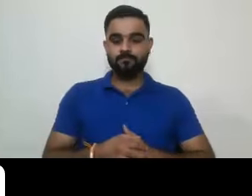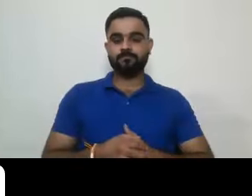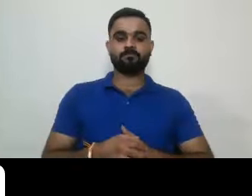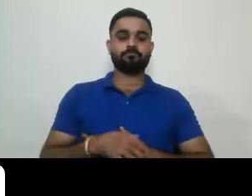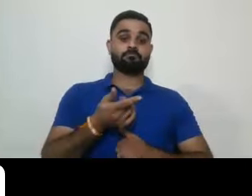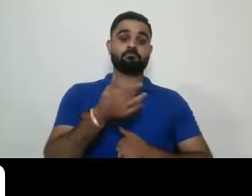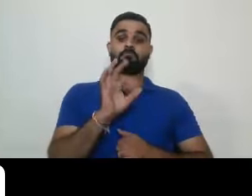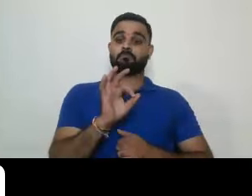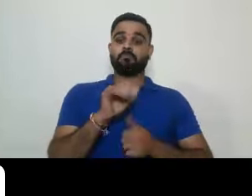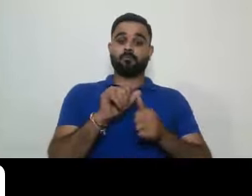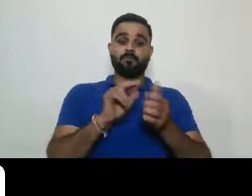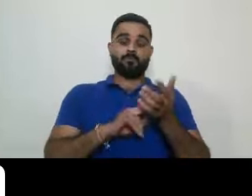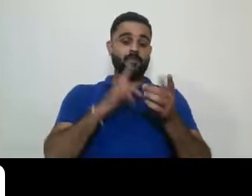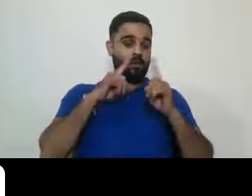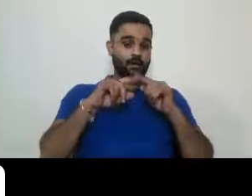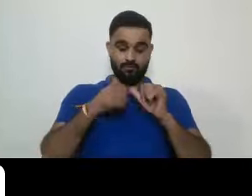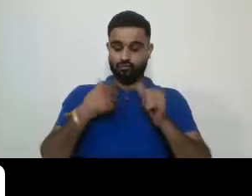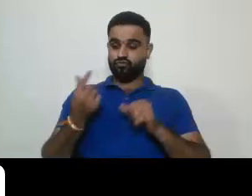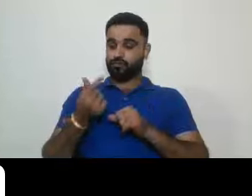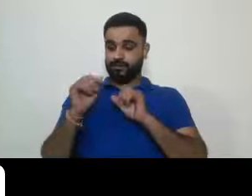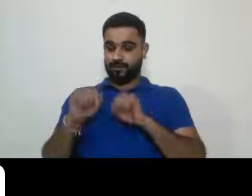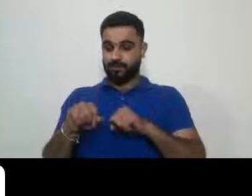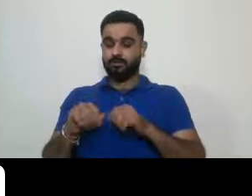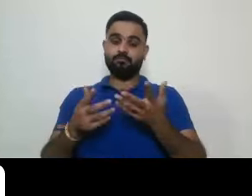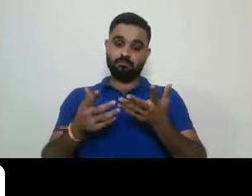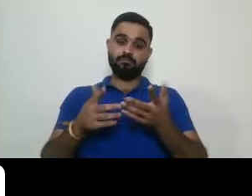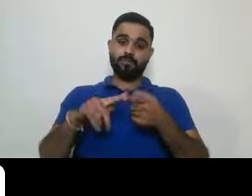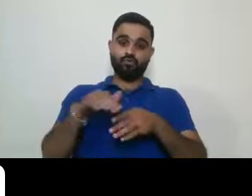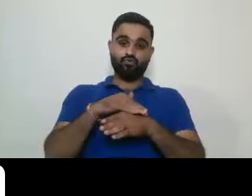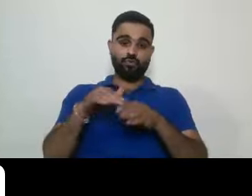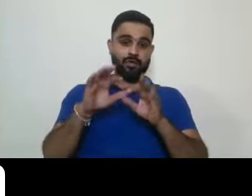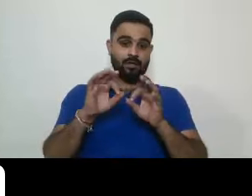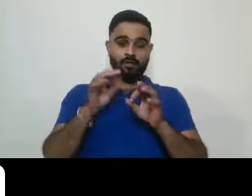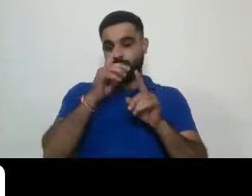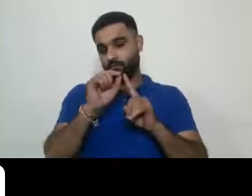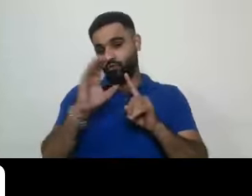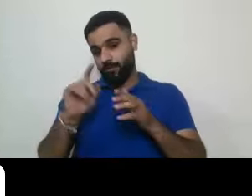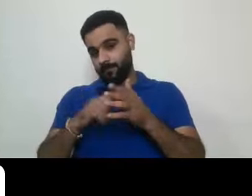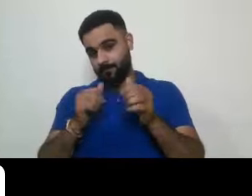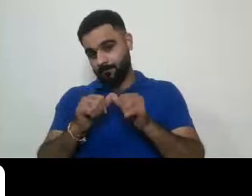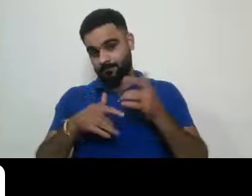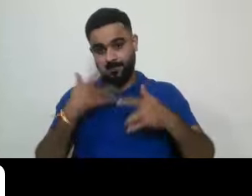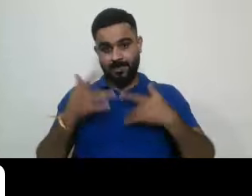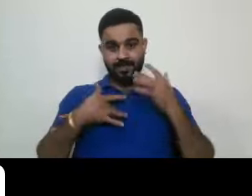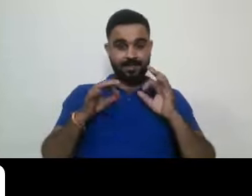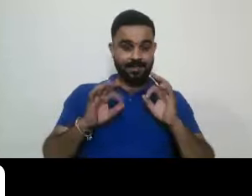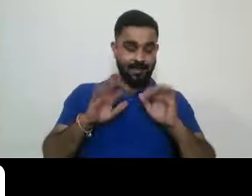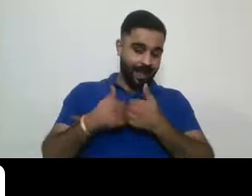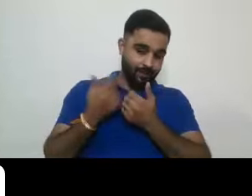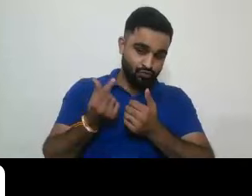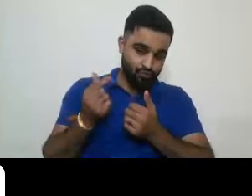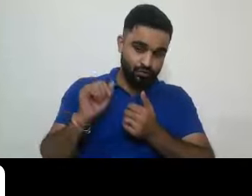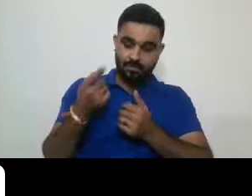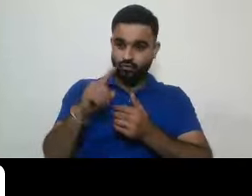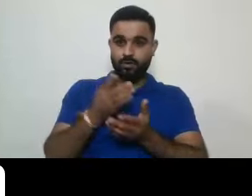Perfect. Ankita says, I'm using it. Use prompt engineering. That's wonderful, Pooja. I'm interested in how to use, you're in the